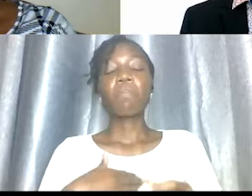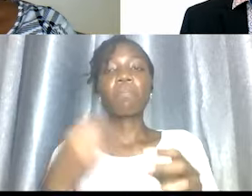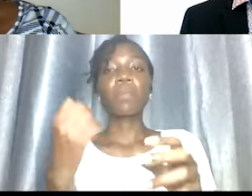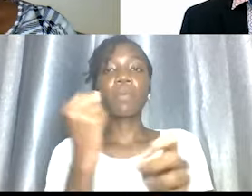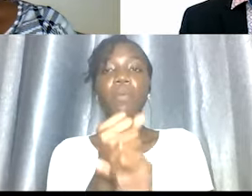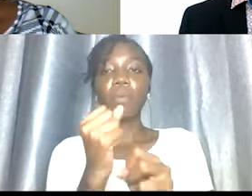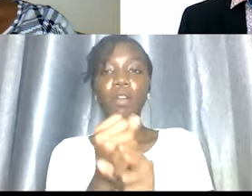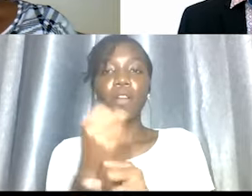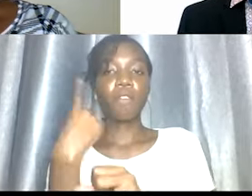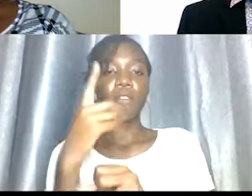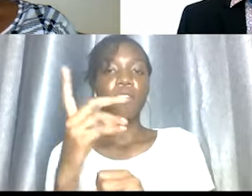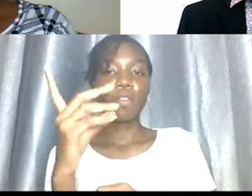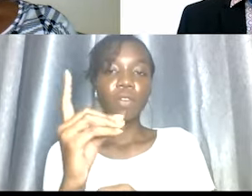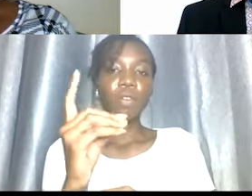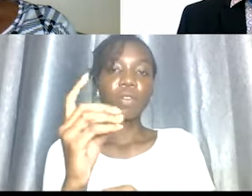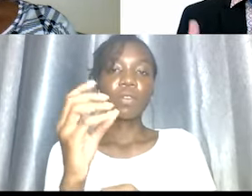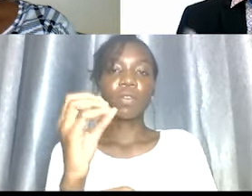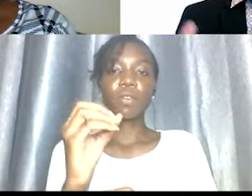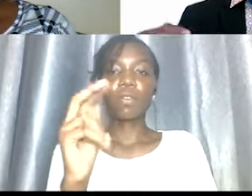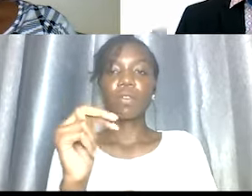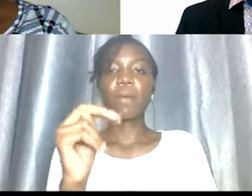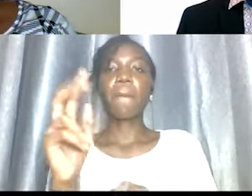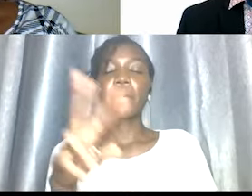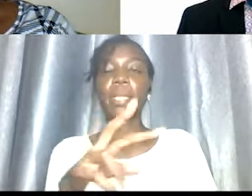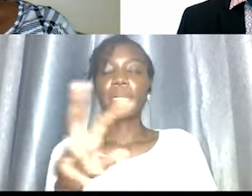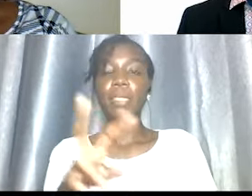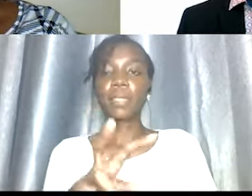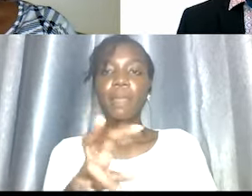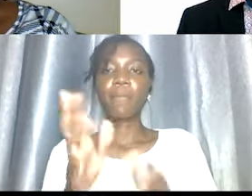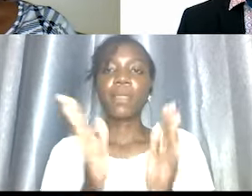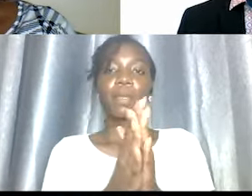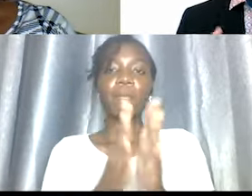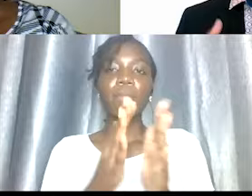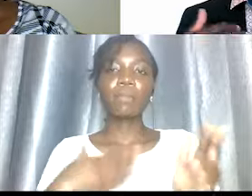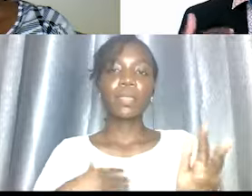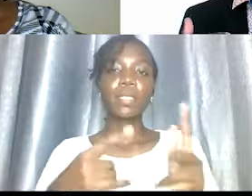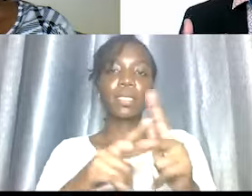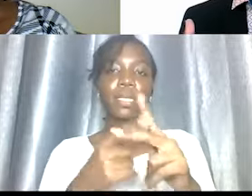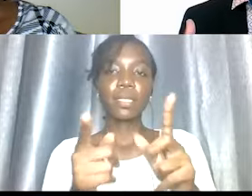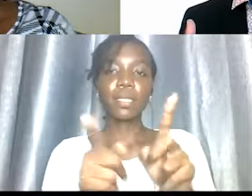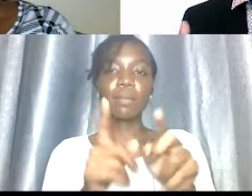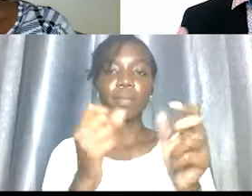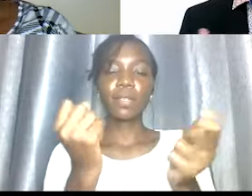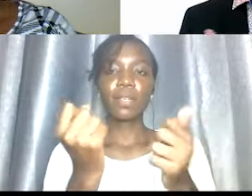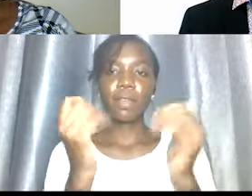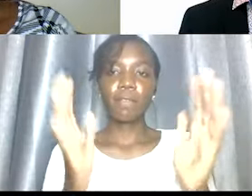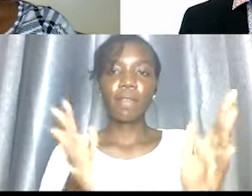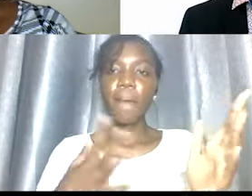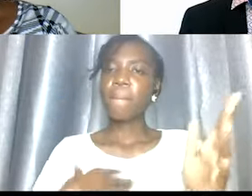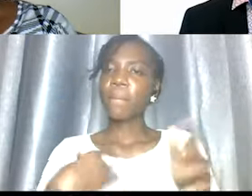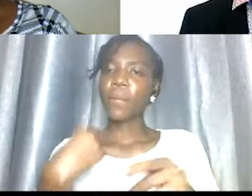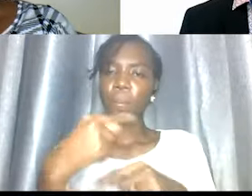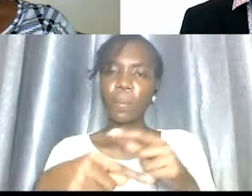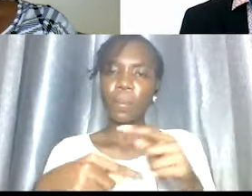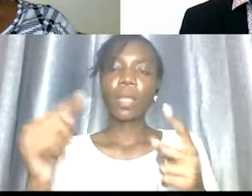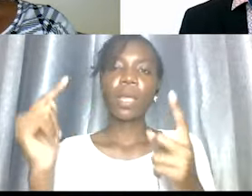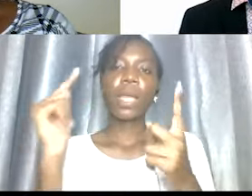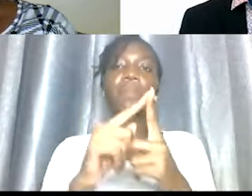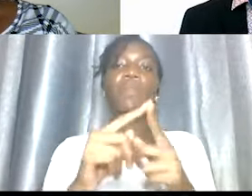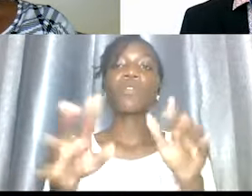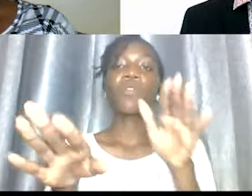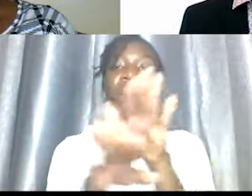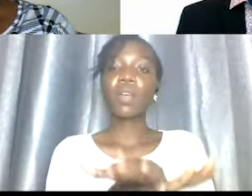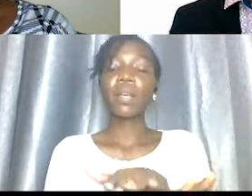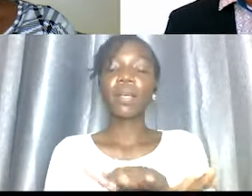Pizza. I started as a delivery driver. I moved all the way up to vice president of operations,